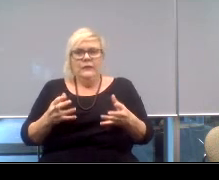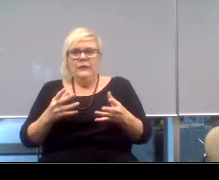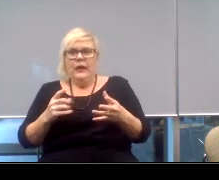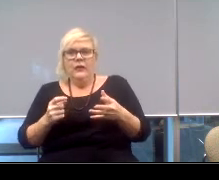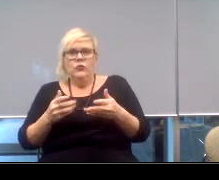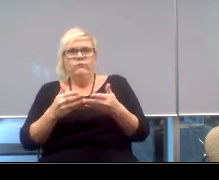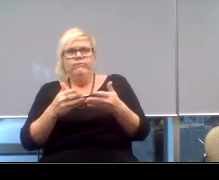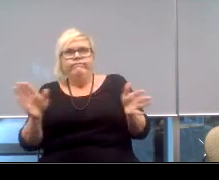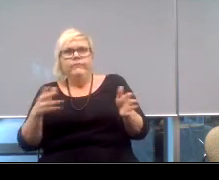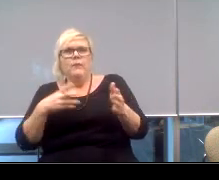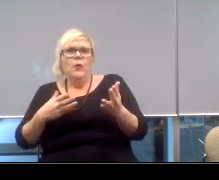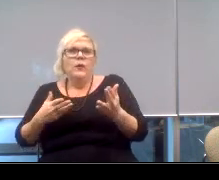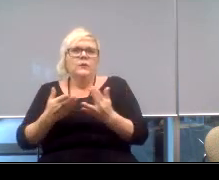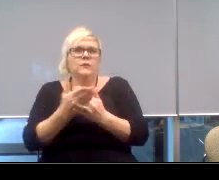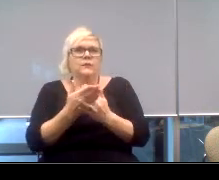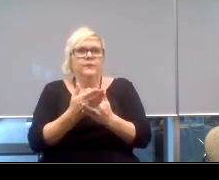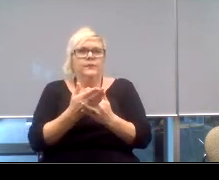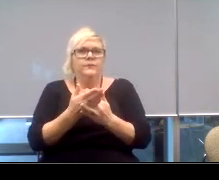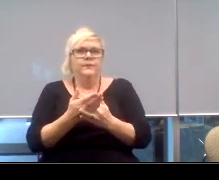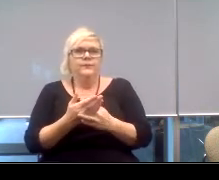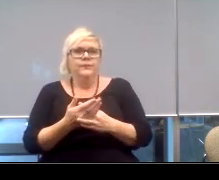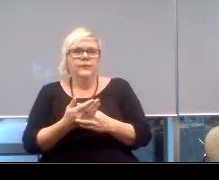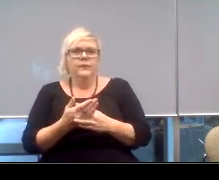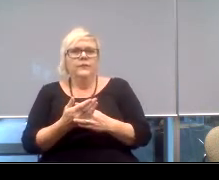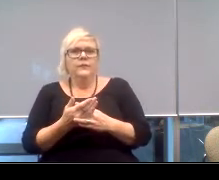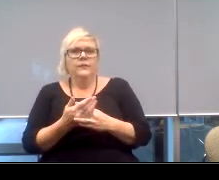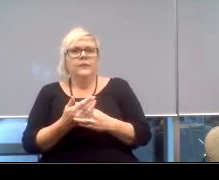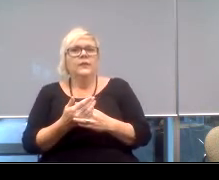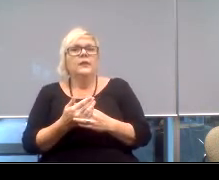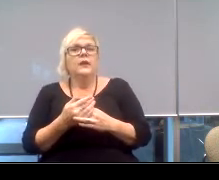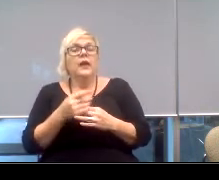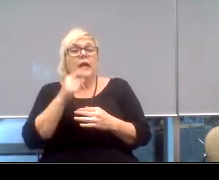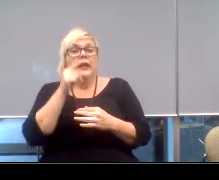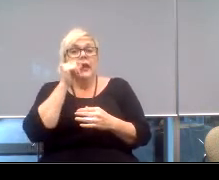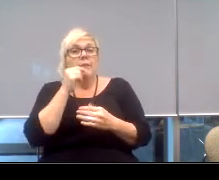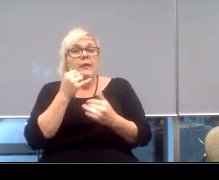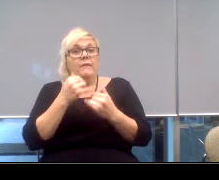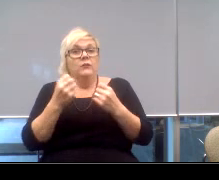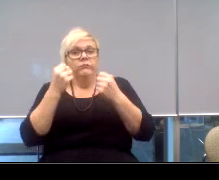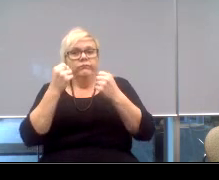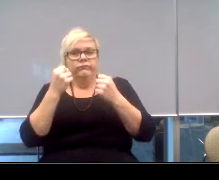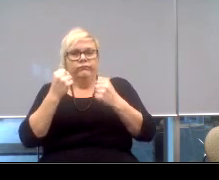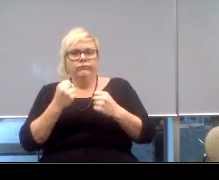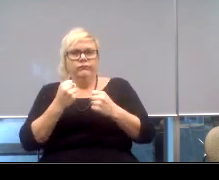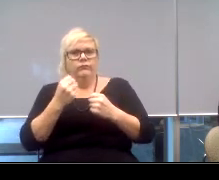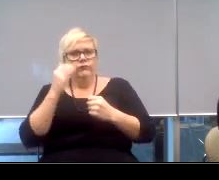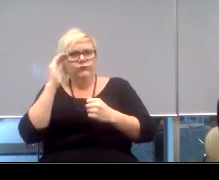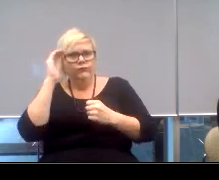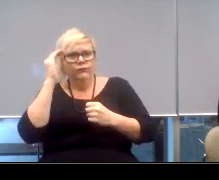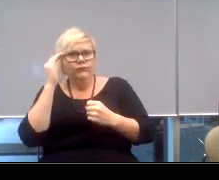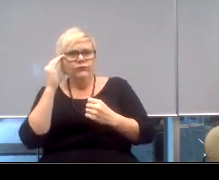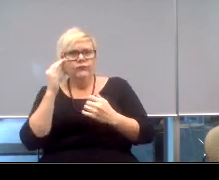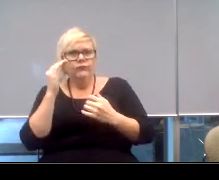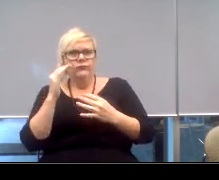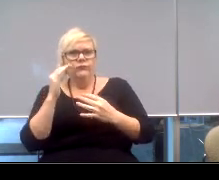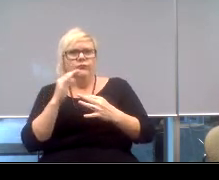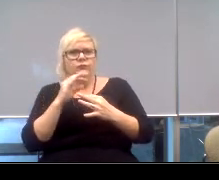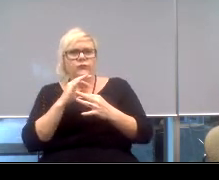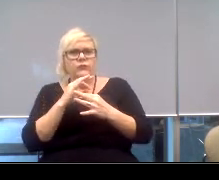Robust, designed to incorporate a high level of physical access provision and be very resilient, reducing the likelihood of